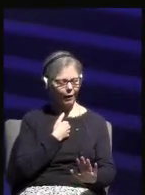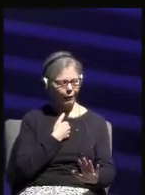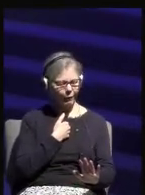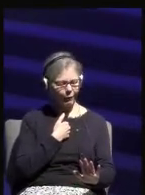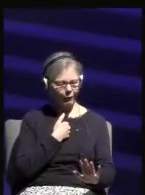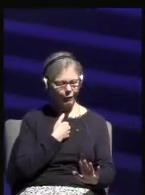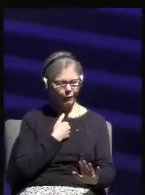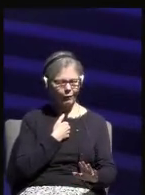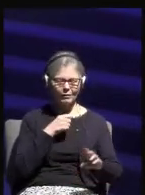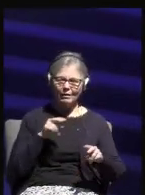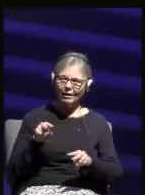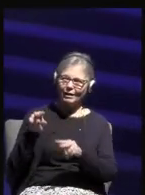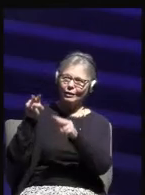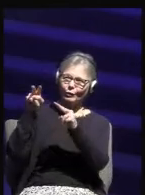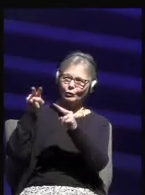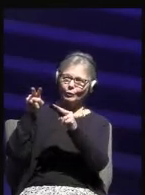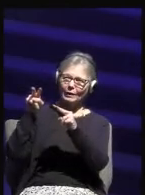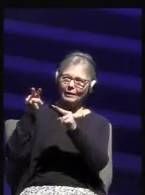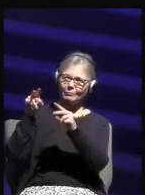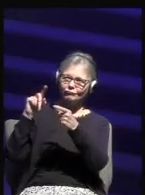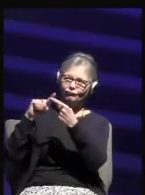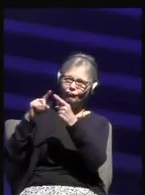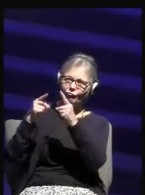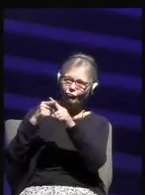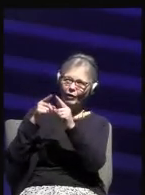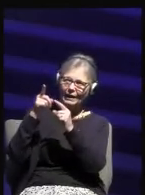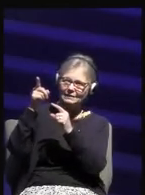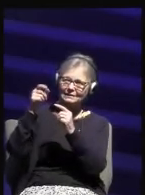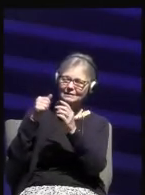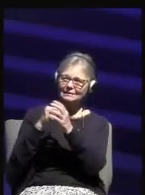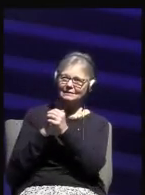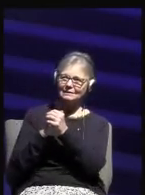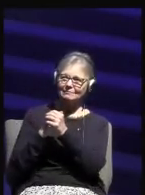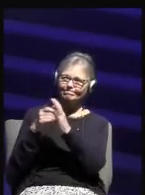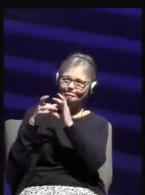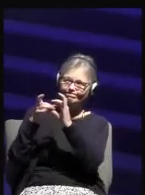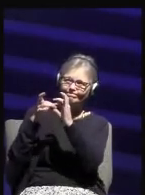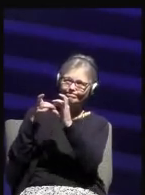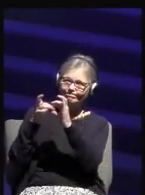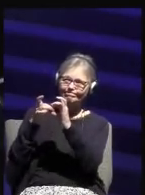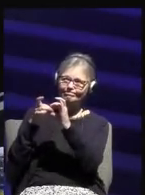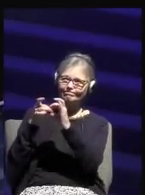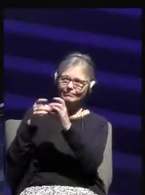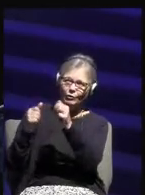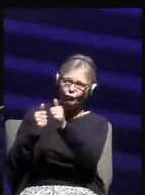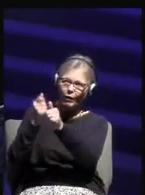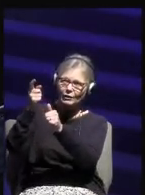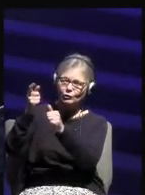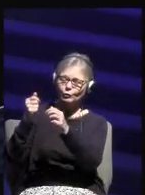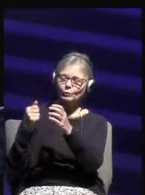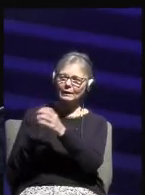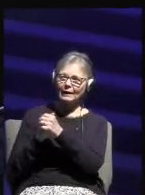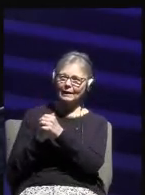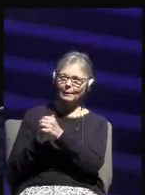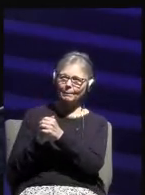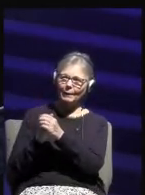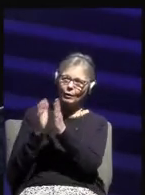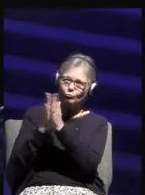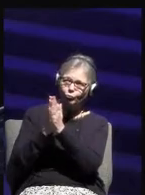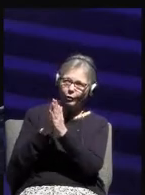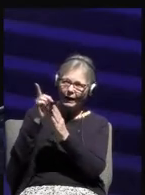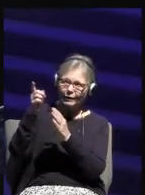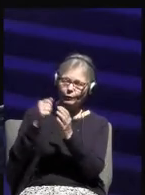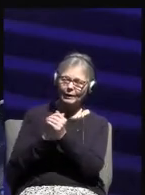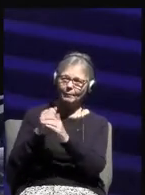that we have with our Savior, to make sure that we've got that place that we can run to, that one that we can call upon,